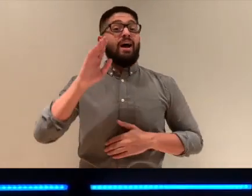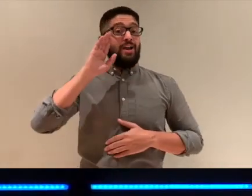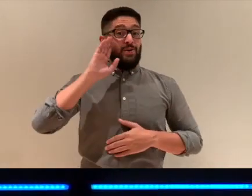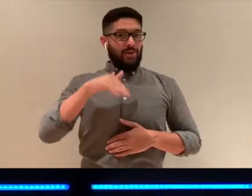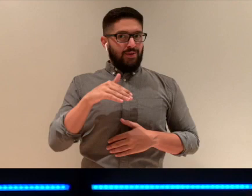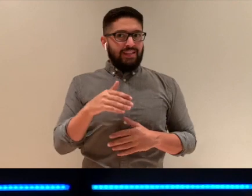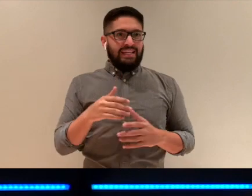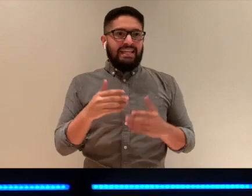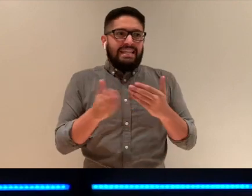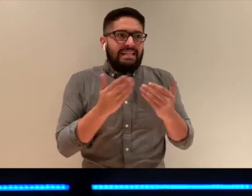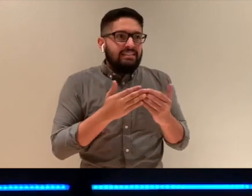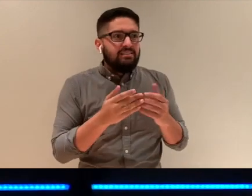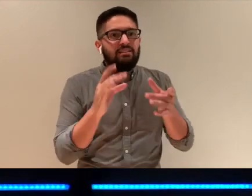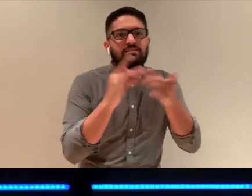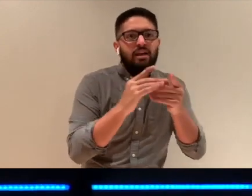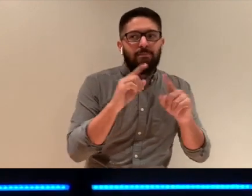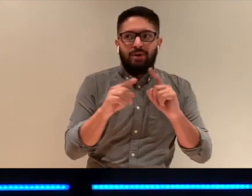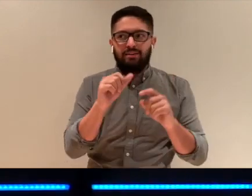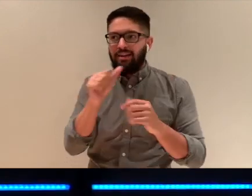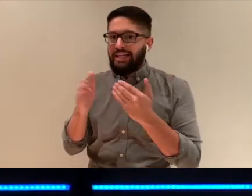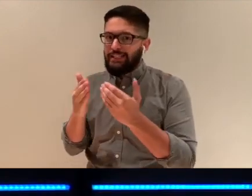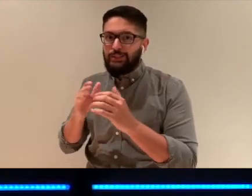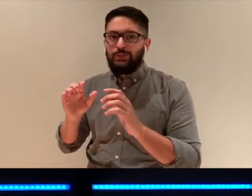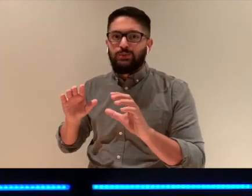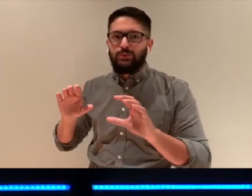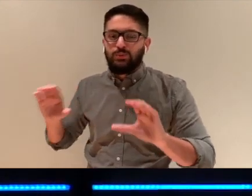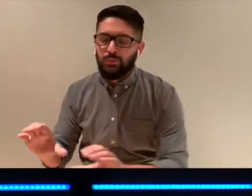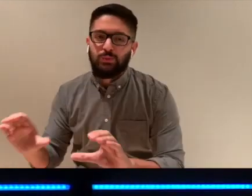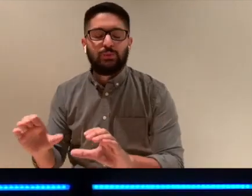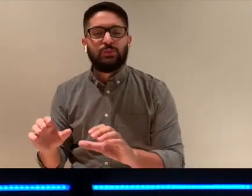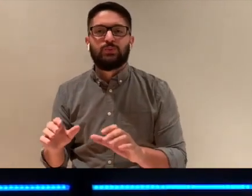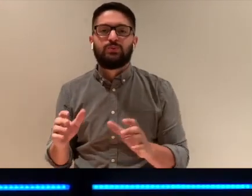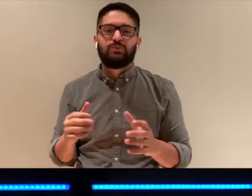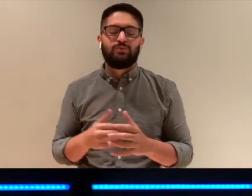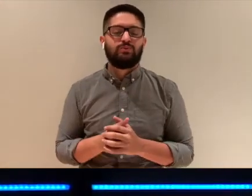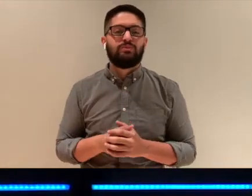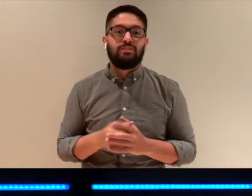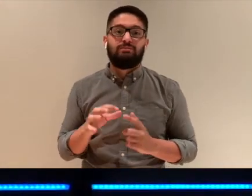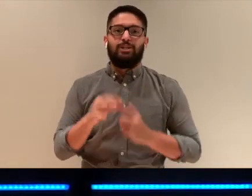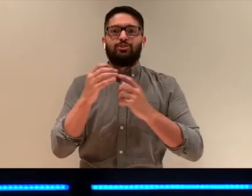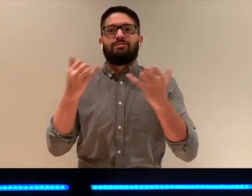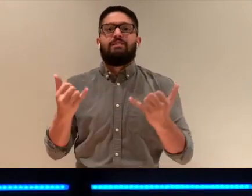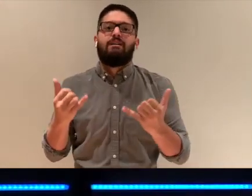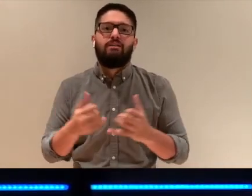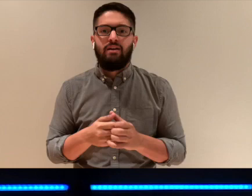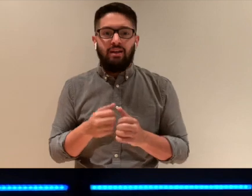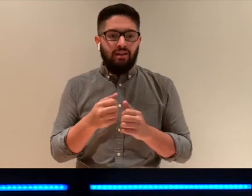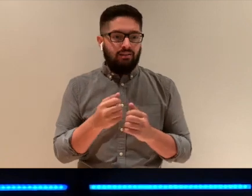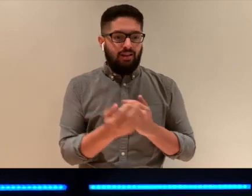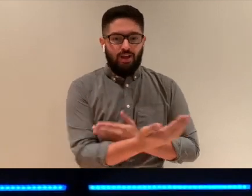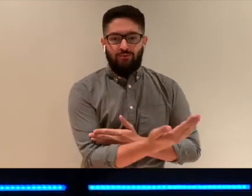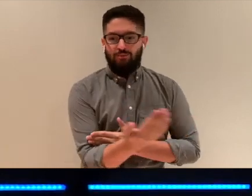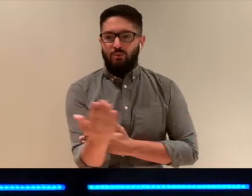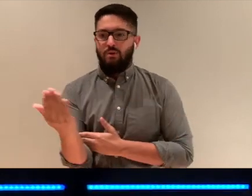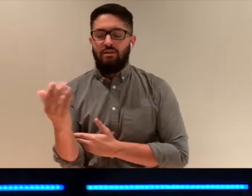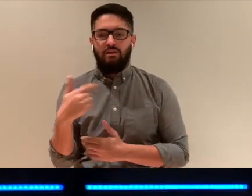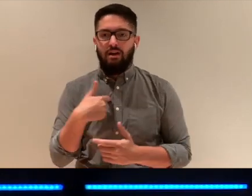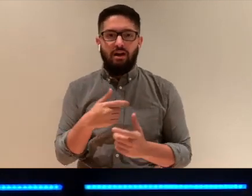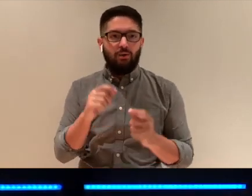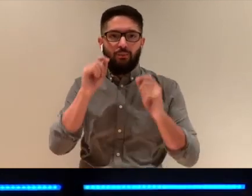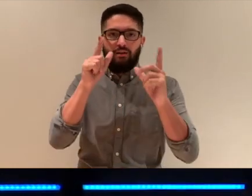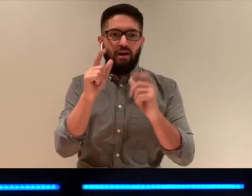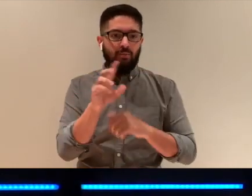Now, I know that this is easier said than done, especially the way that things are being covered nowadays. You know, every